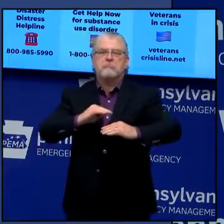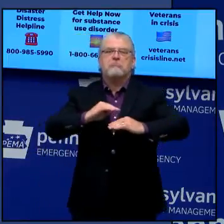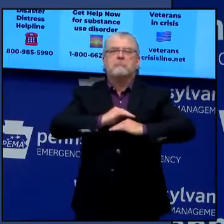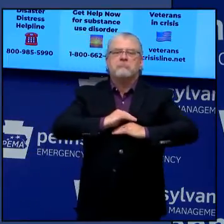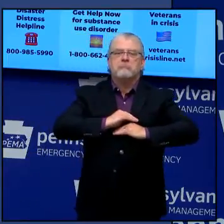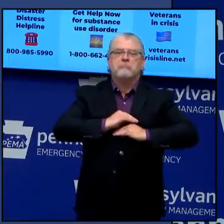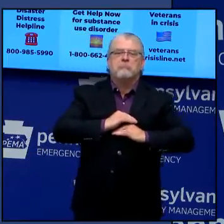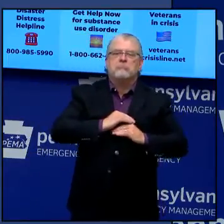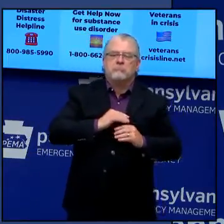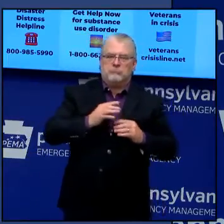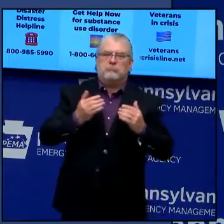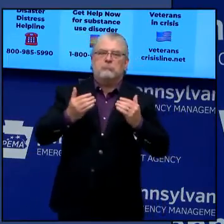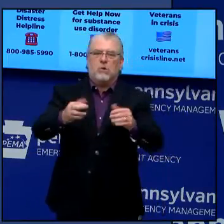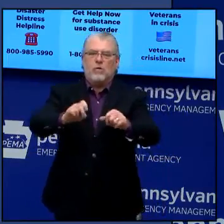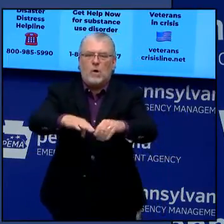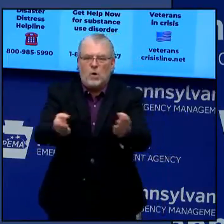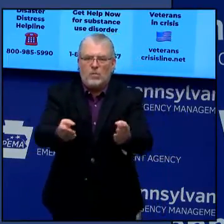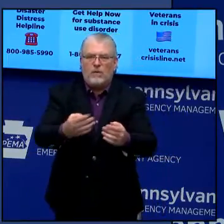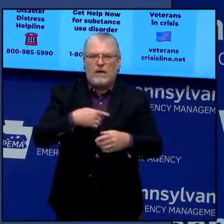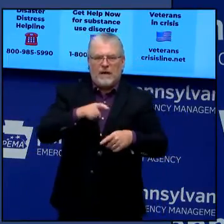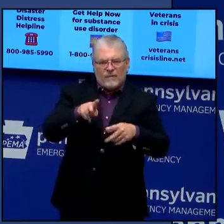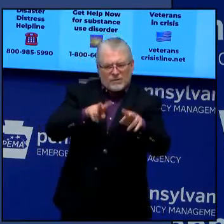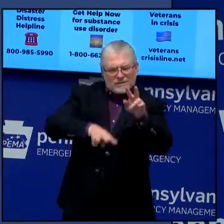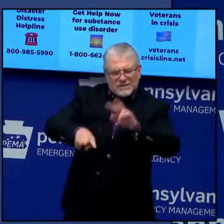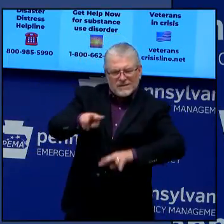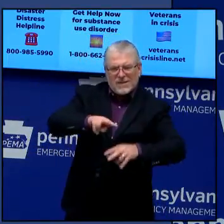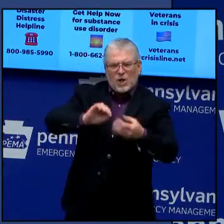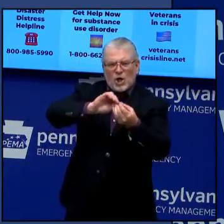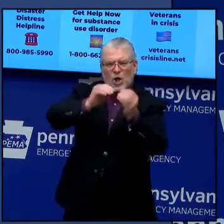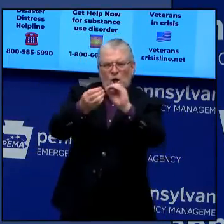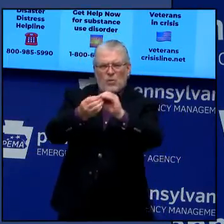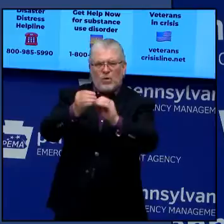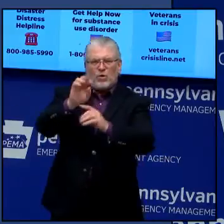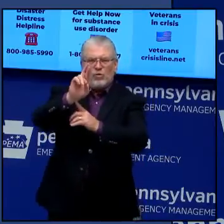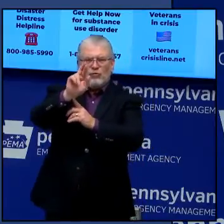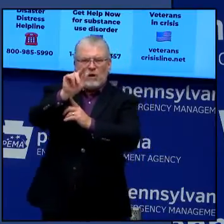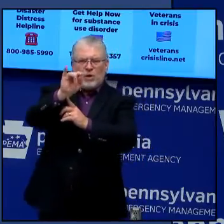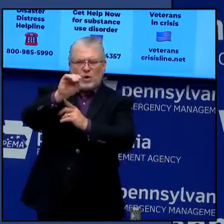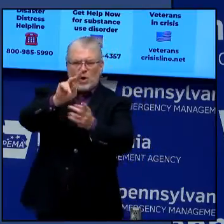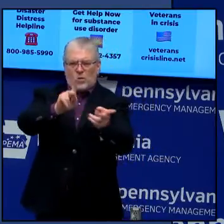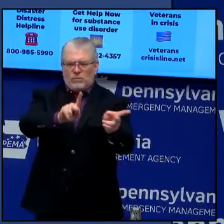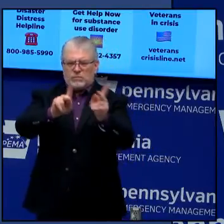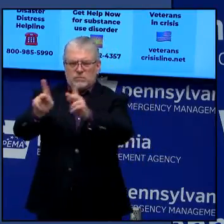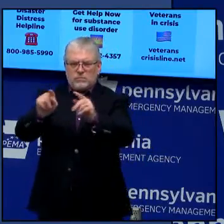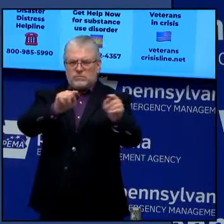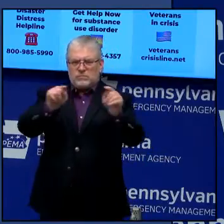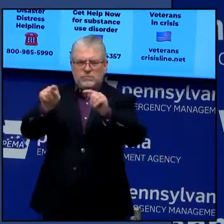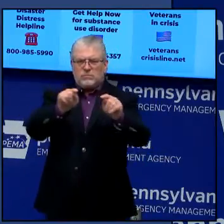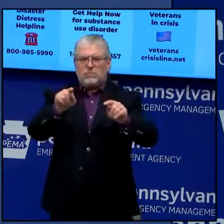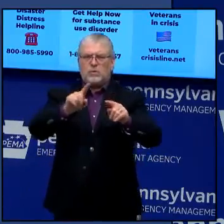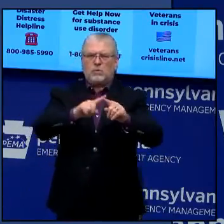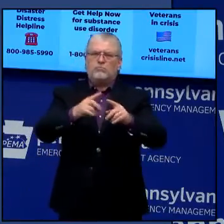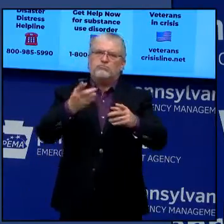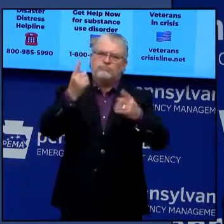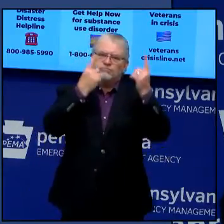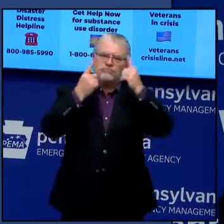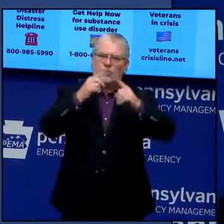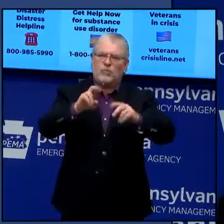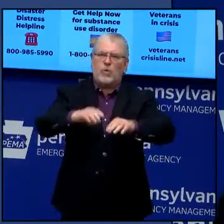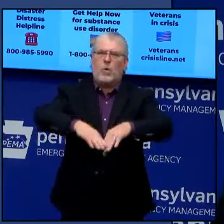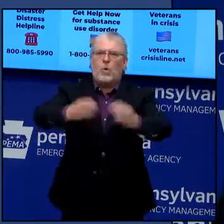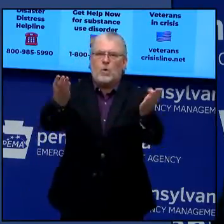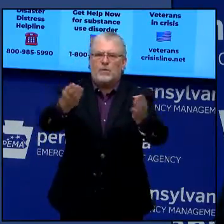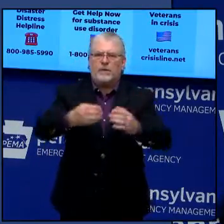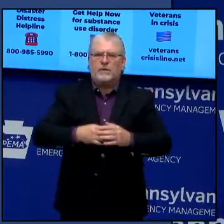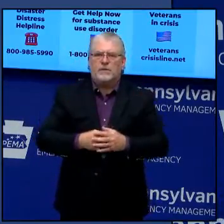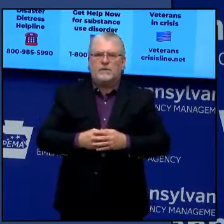work closely with county and local governments to enable the communities to reopen and transition back to work. But that's not the